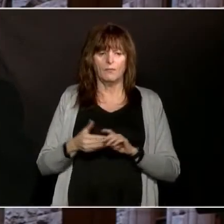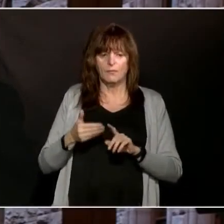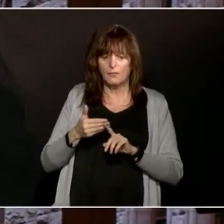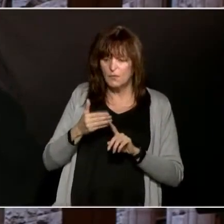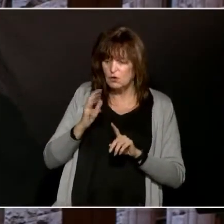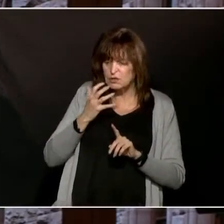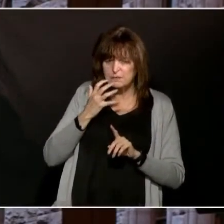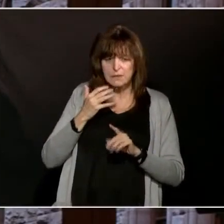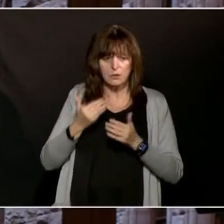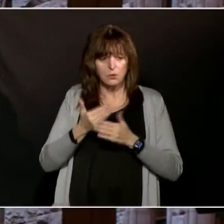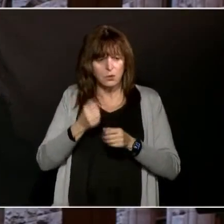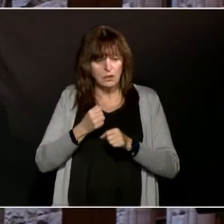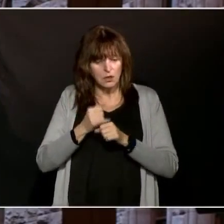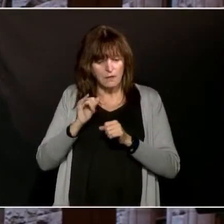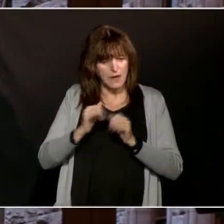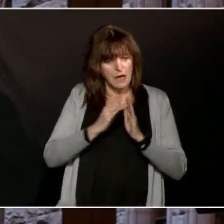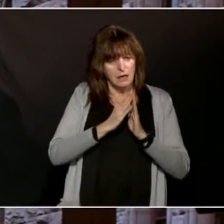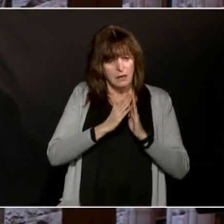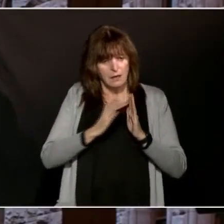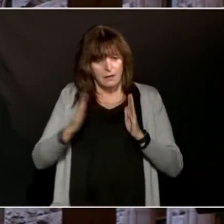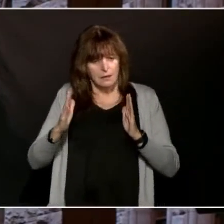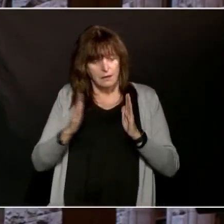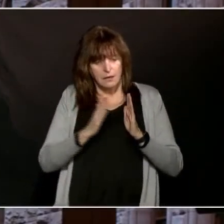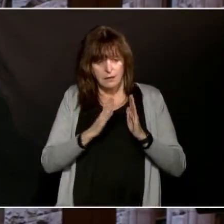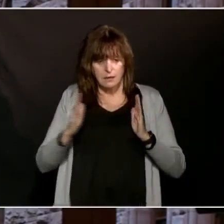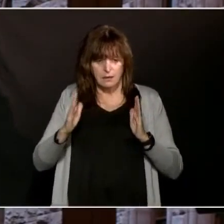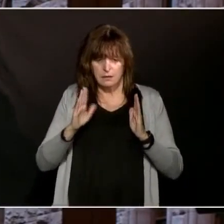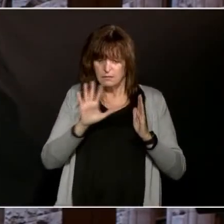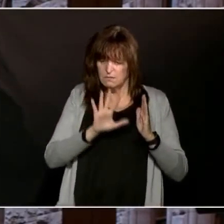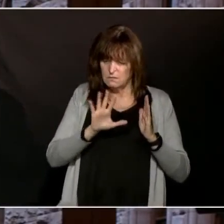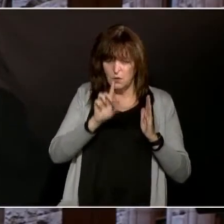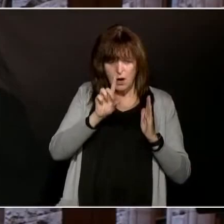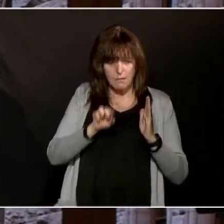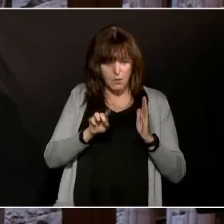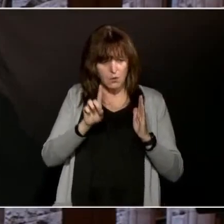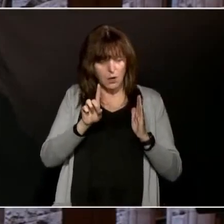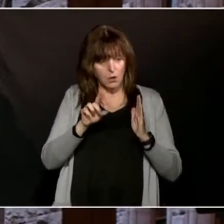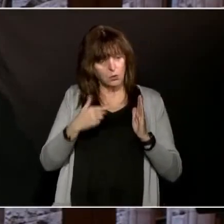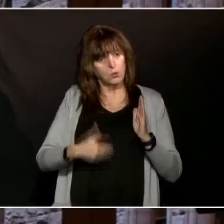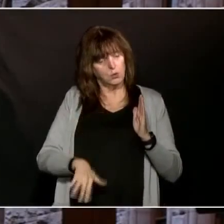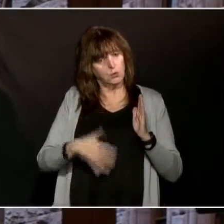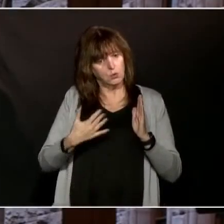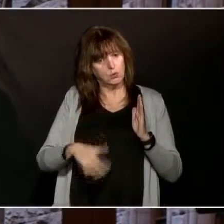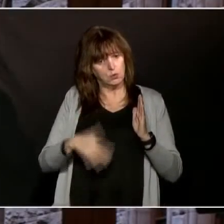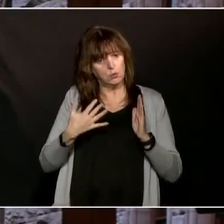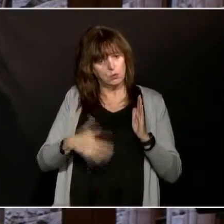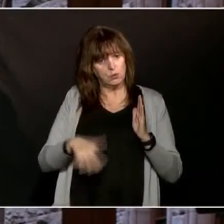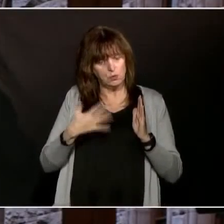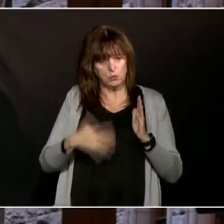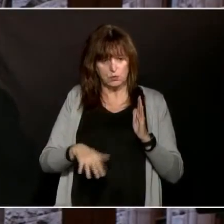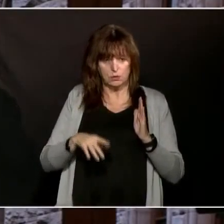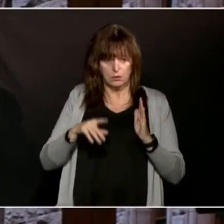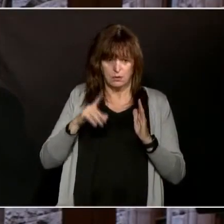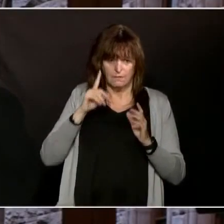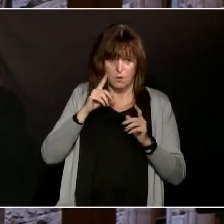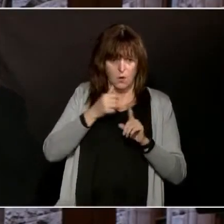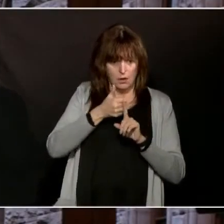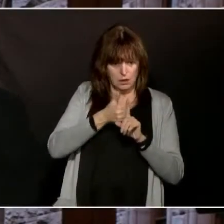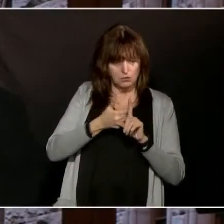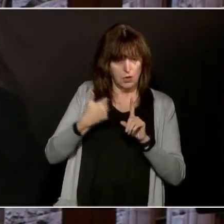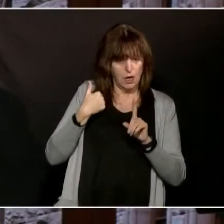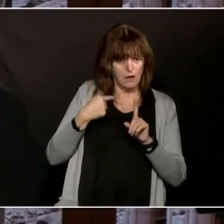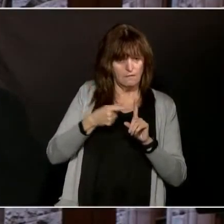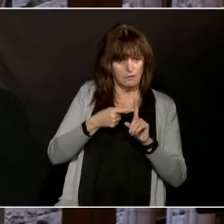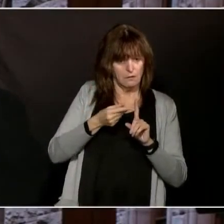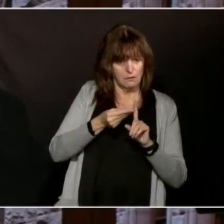were well over 1. We're up to 1.1 at times, which means that for every person you're infecting more than that. The fact